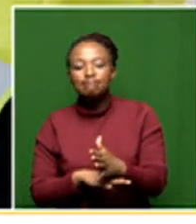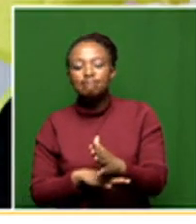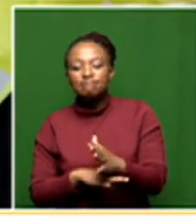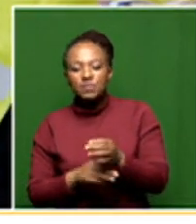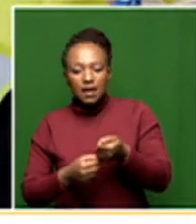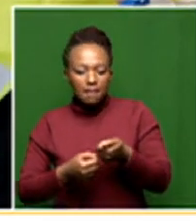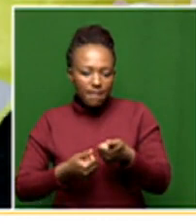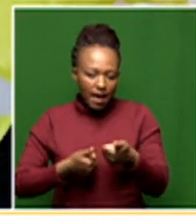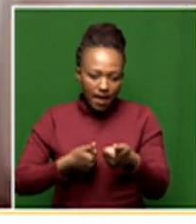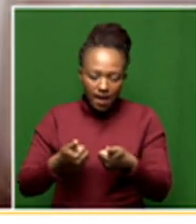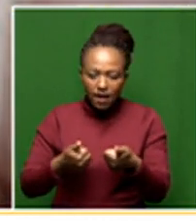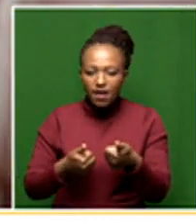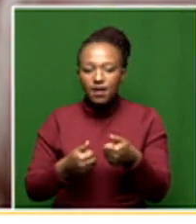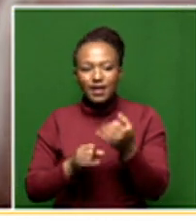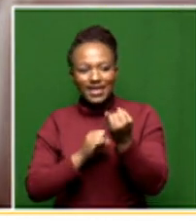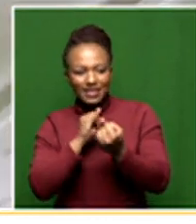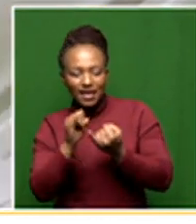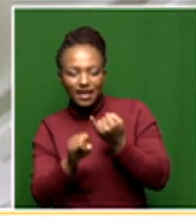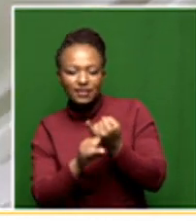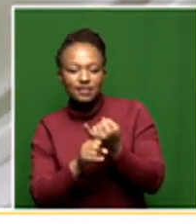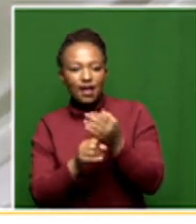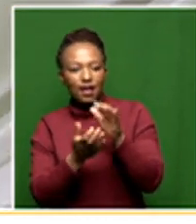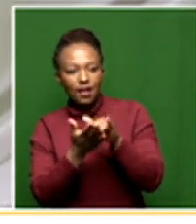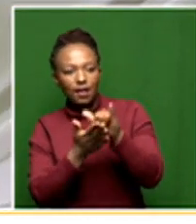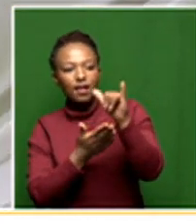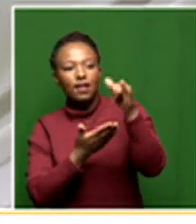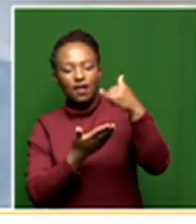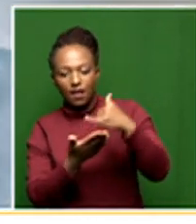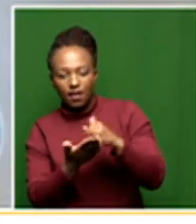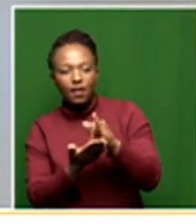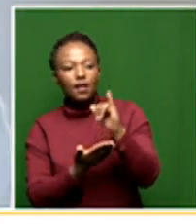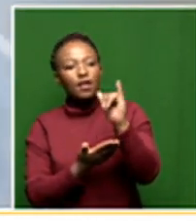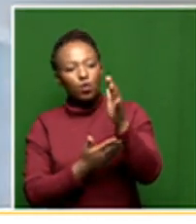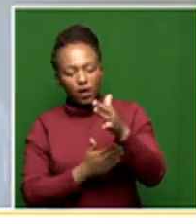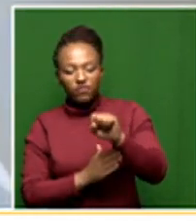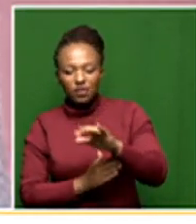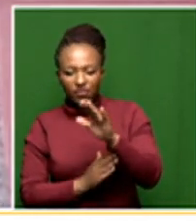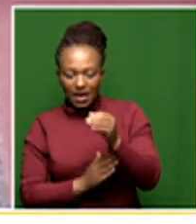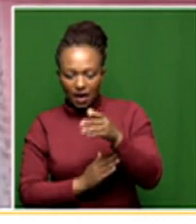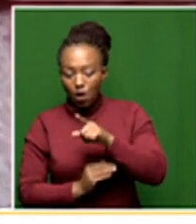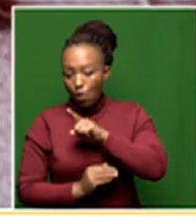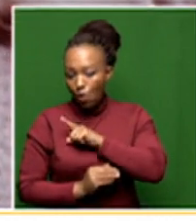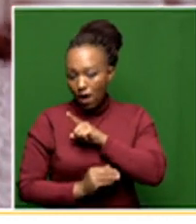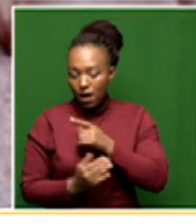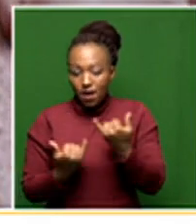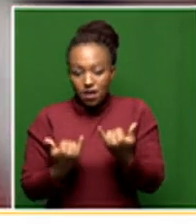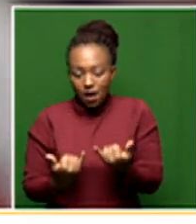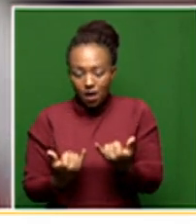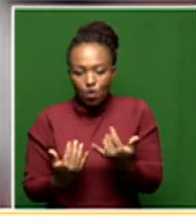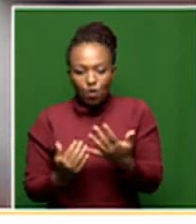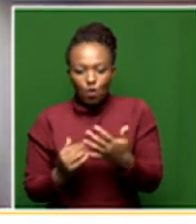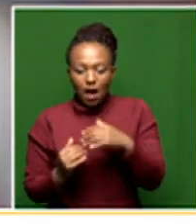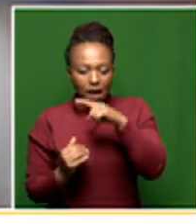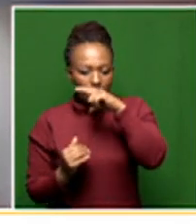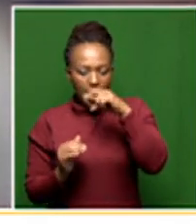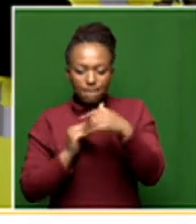reintroduction to international travel in and out of South Africa. And unfortunately, at this point in time, because of the sort of long list